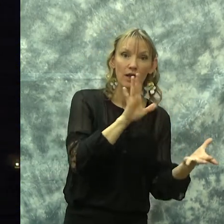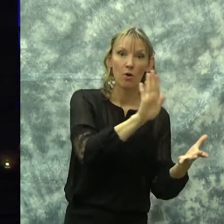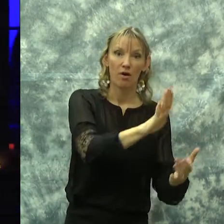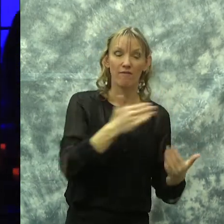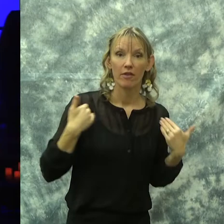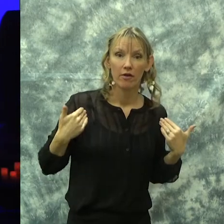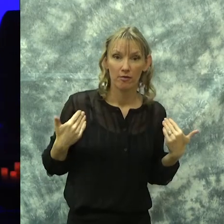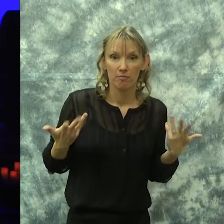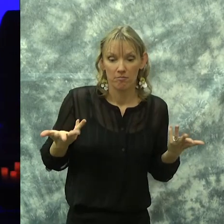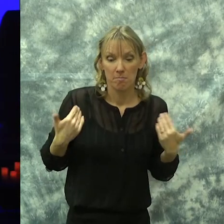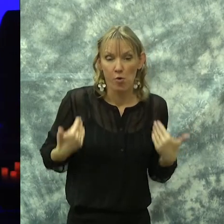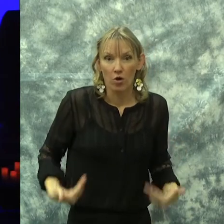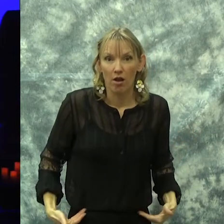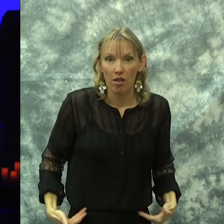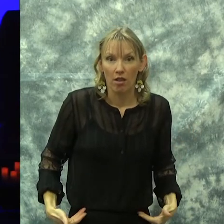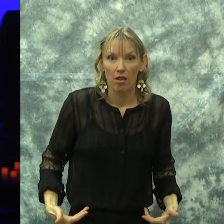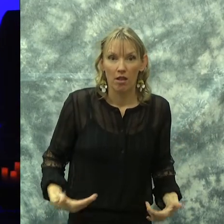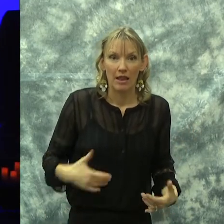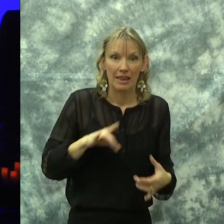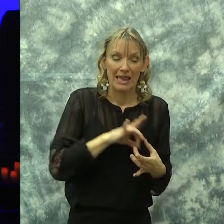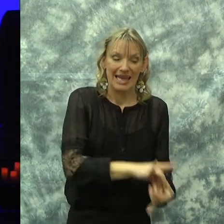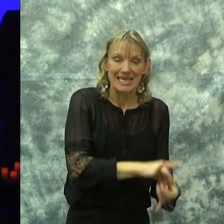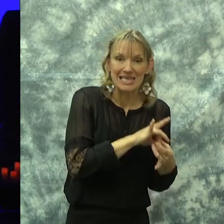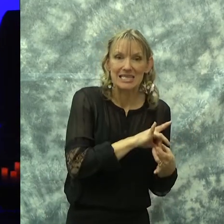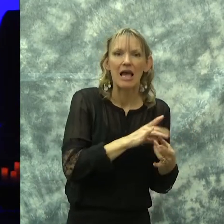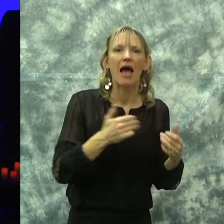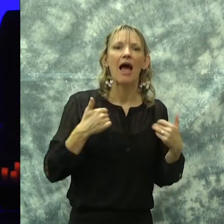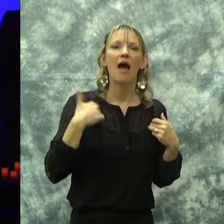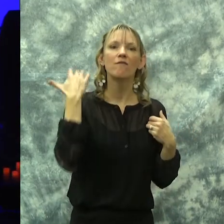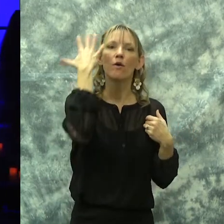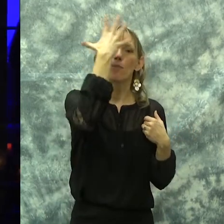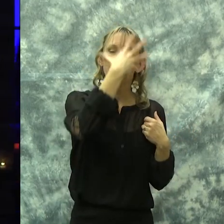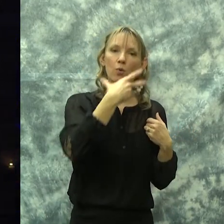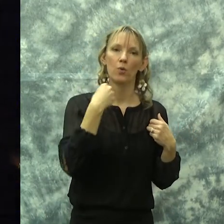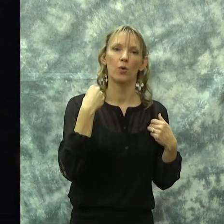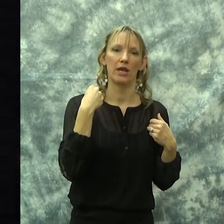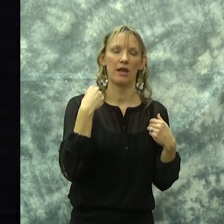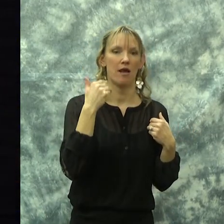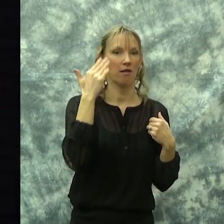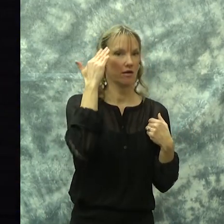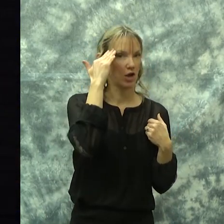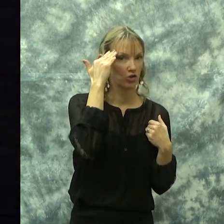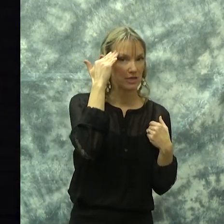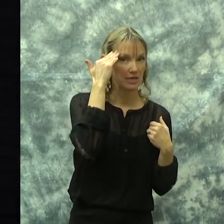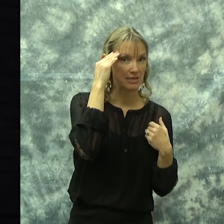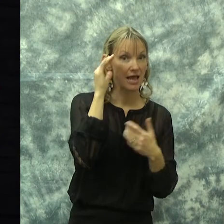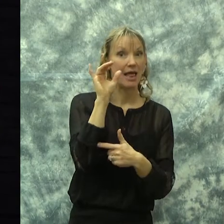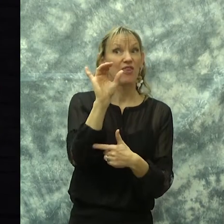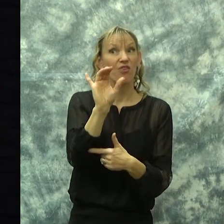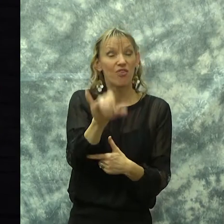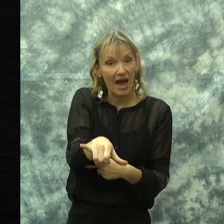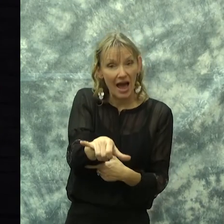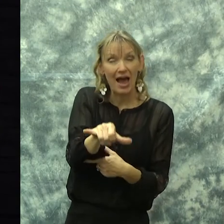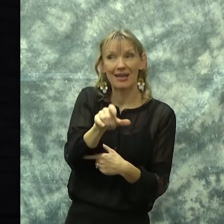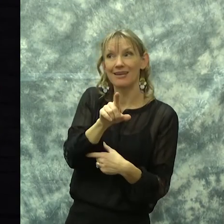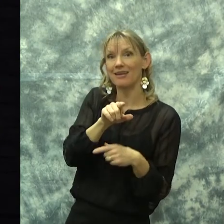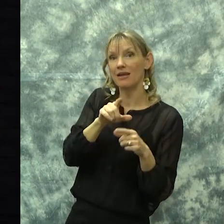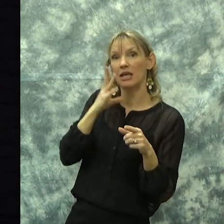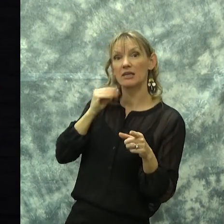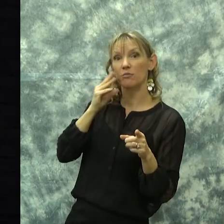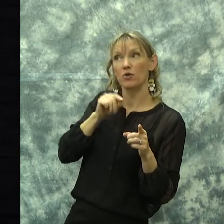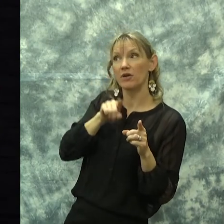mortal coils, there was that beauty of consciousness. And that's what being on that